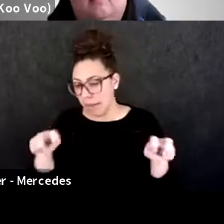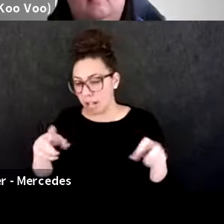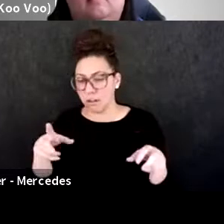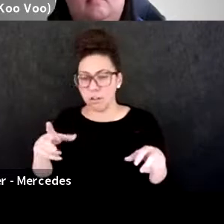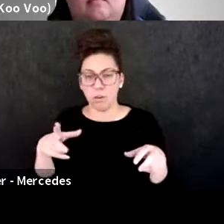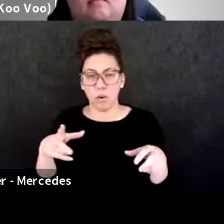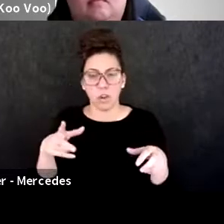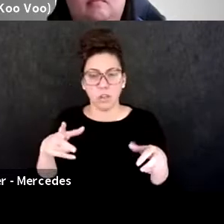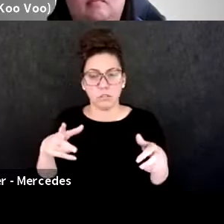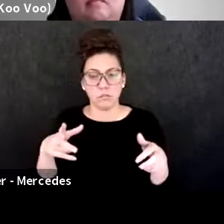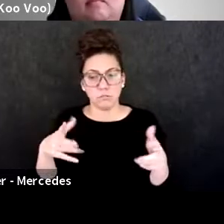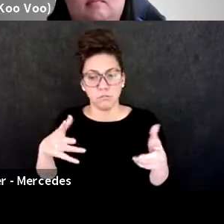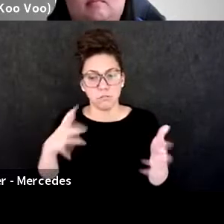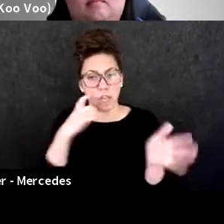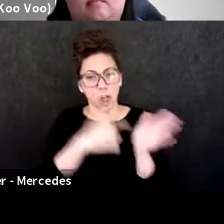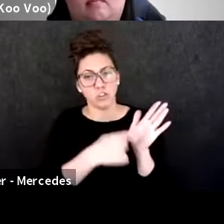American